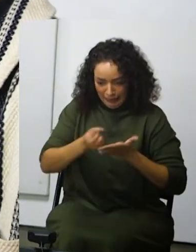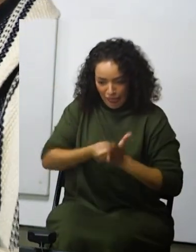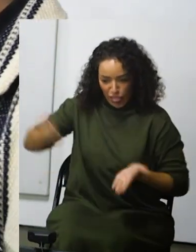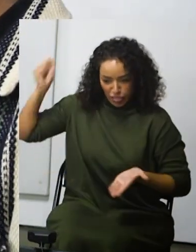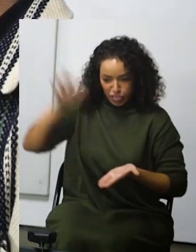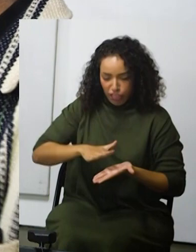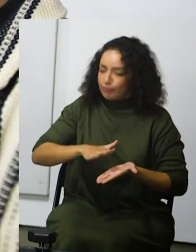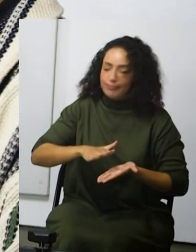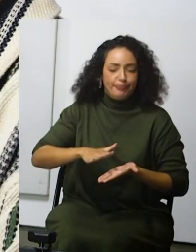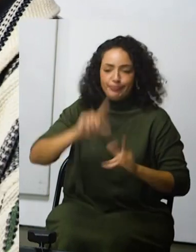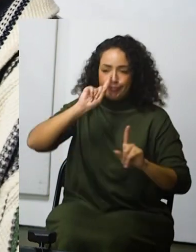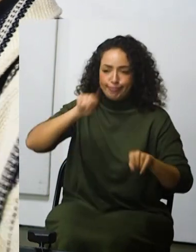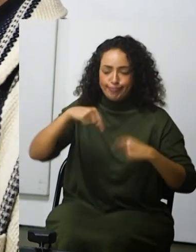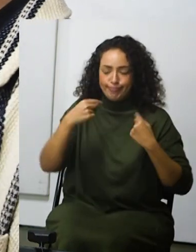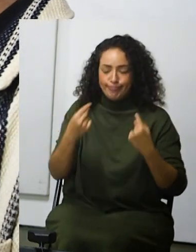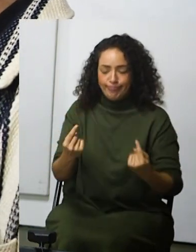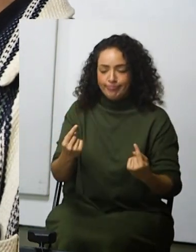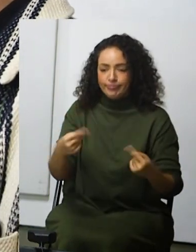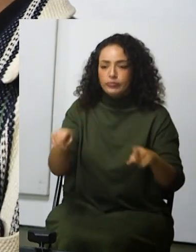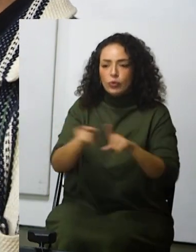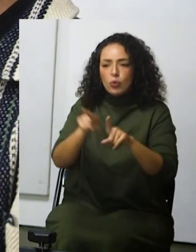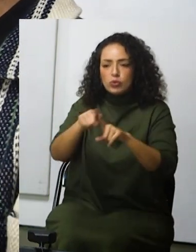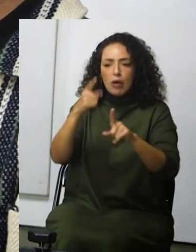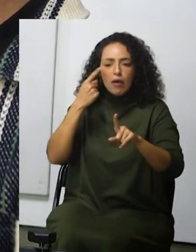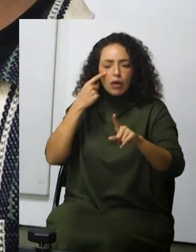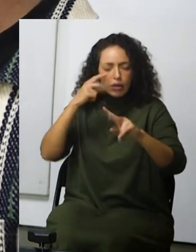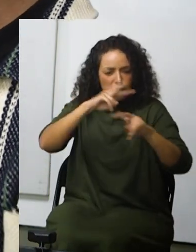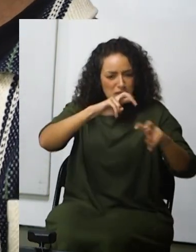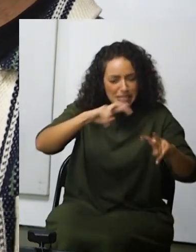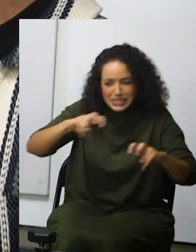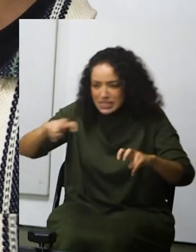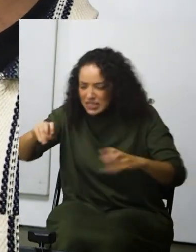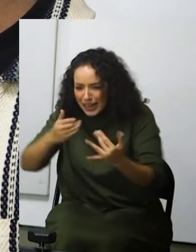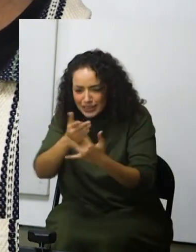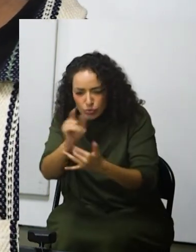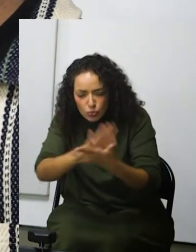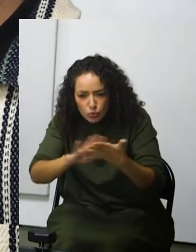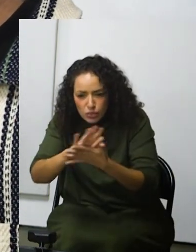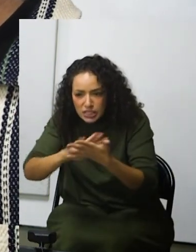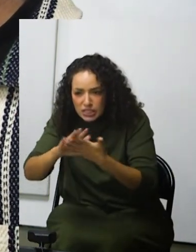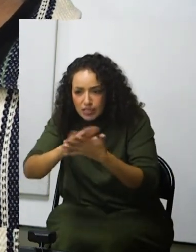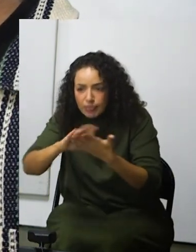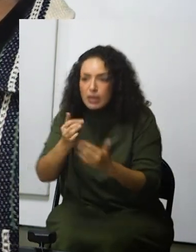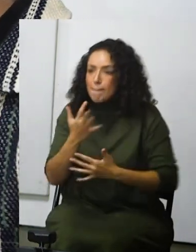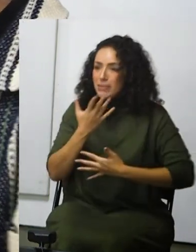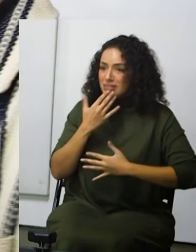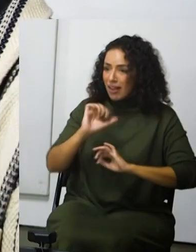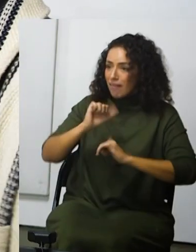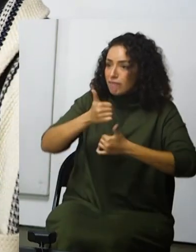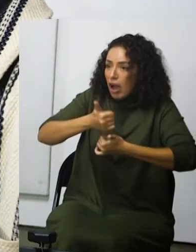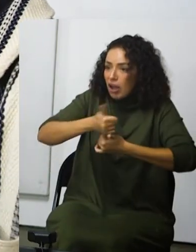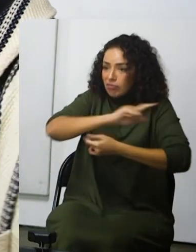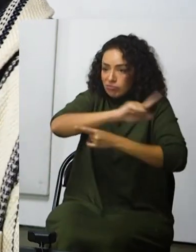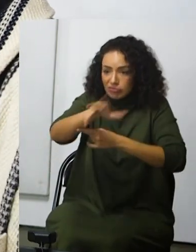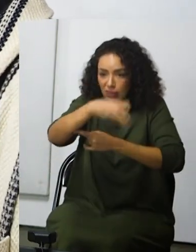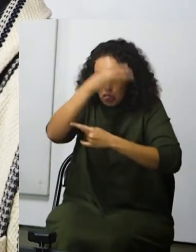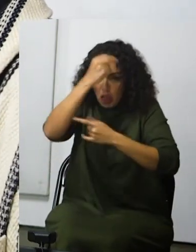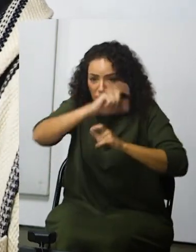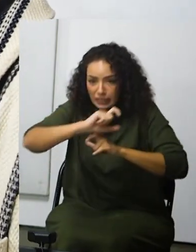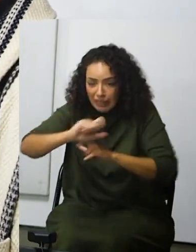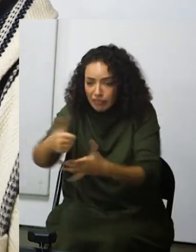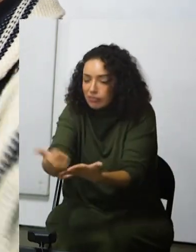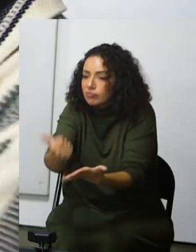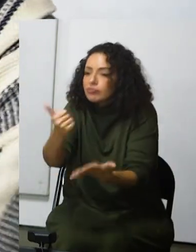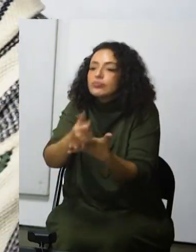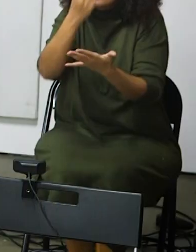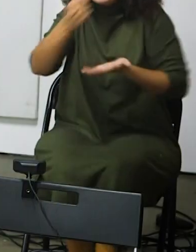around experimenting with access and creating space to get it wrong and space to learn, and that's how new forms of accessibility come from that. I think you're totally right, and maybe that's something that we